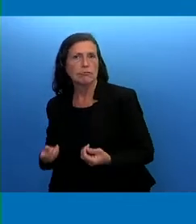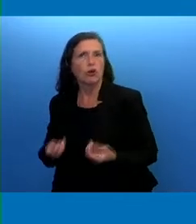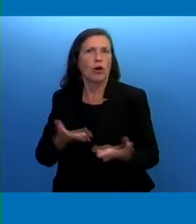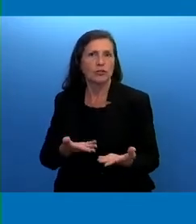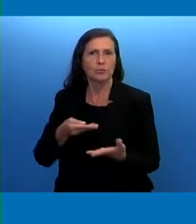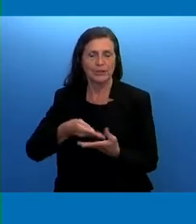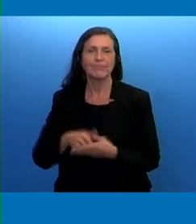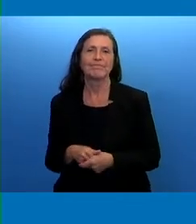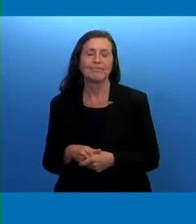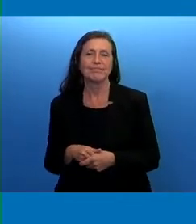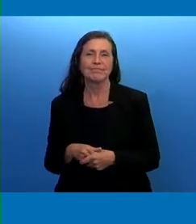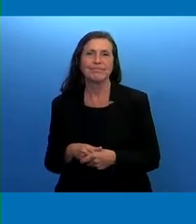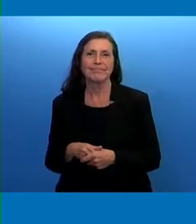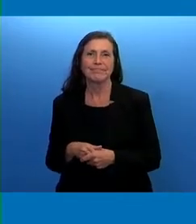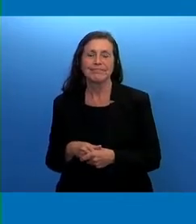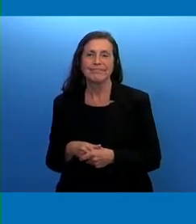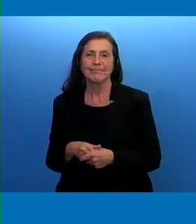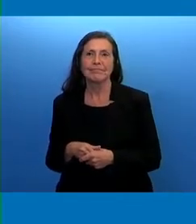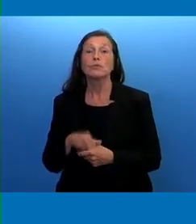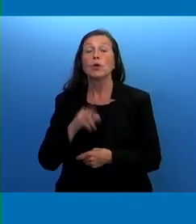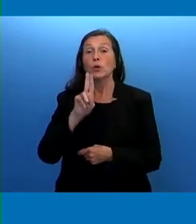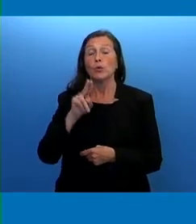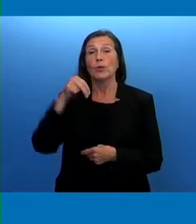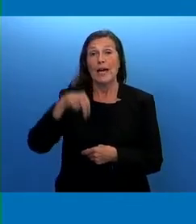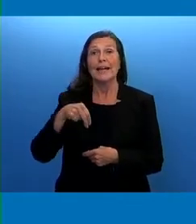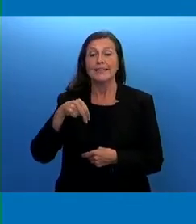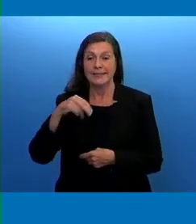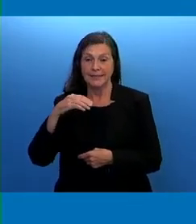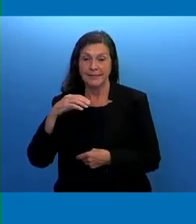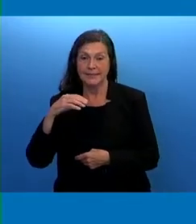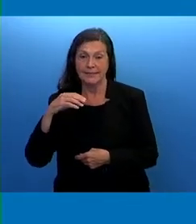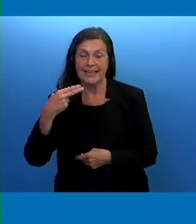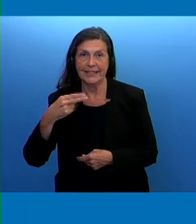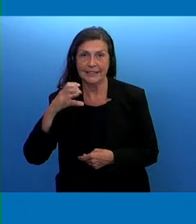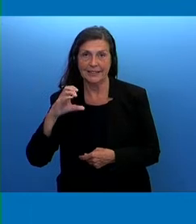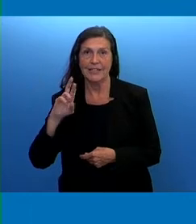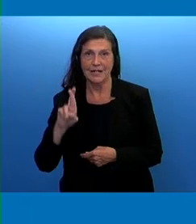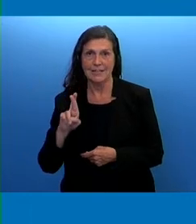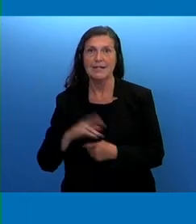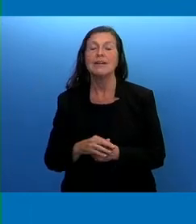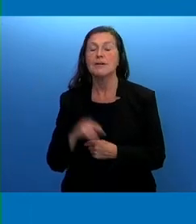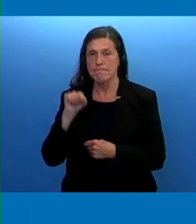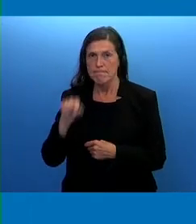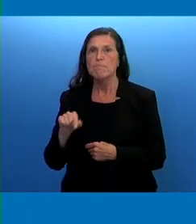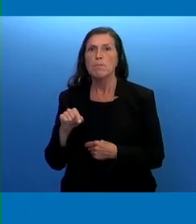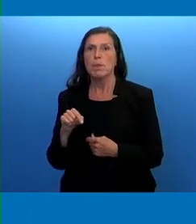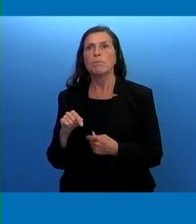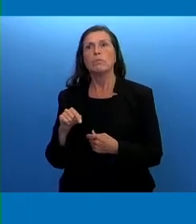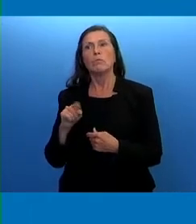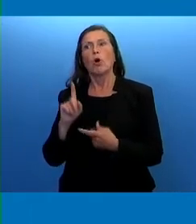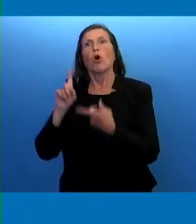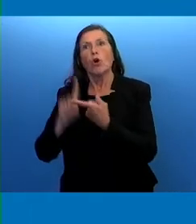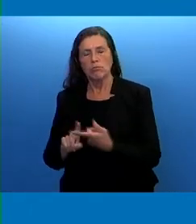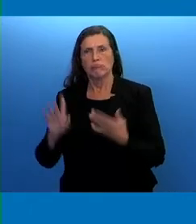Importantly, then, it's important within UNHCR to have some form of organizational commitment under the United